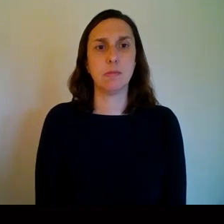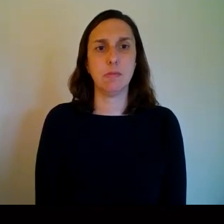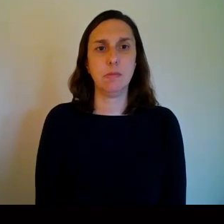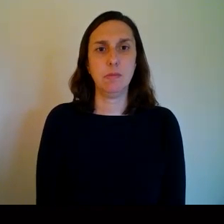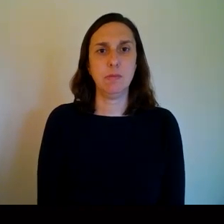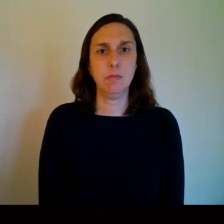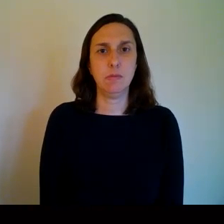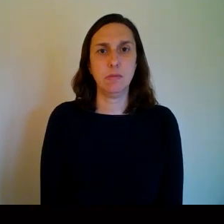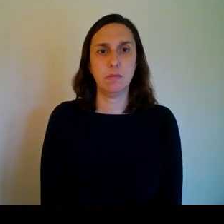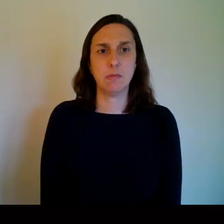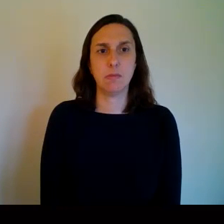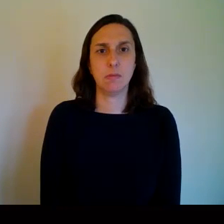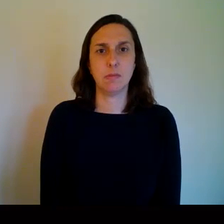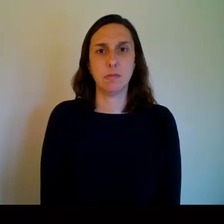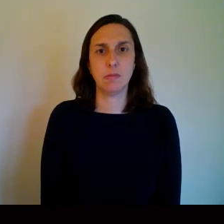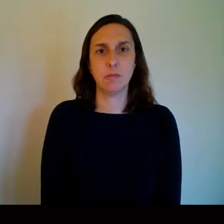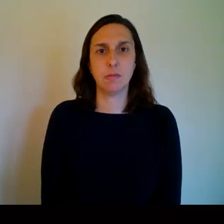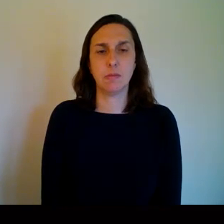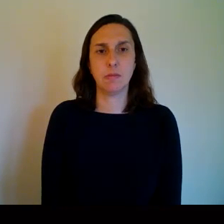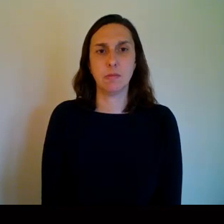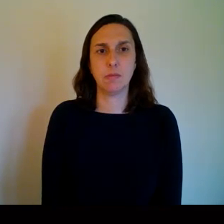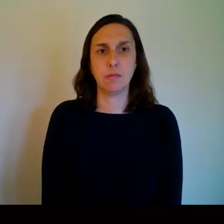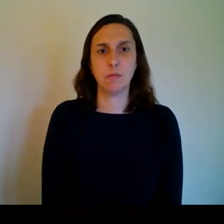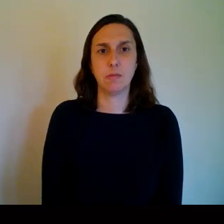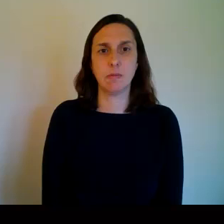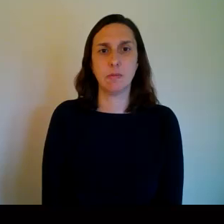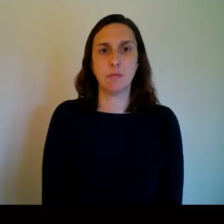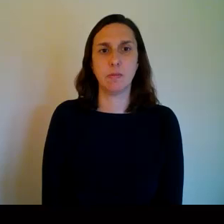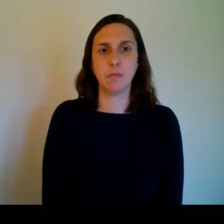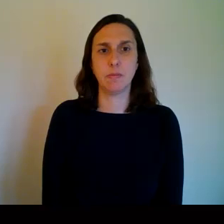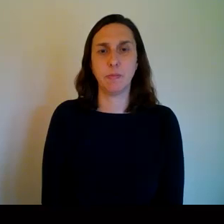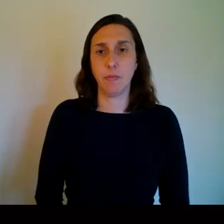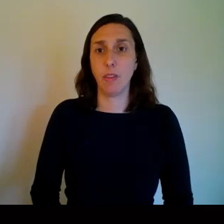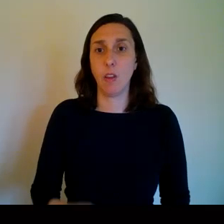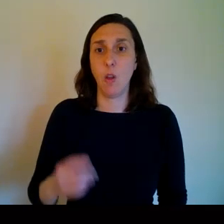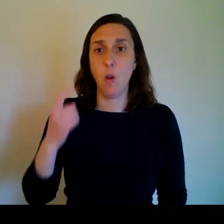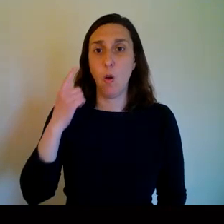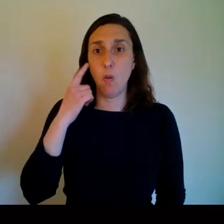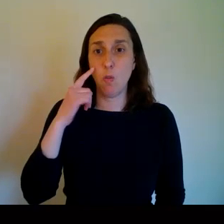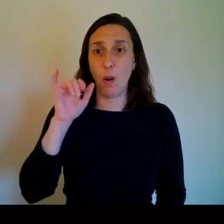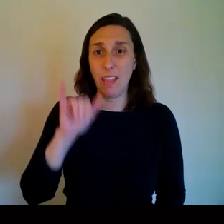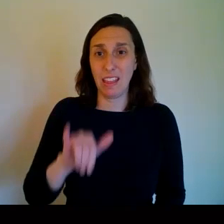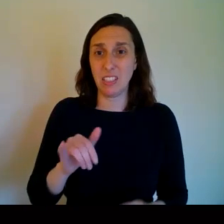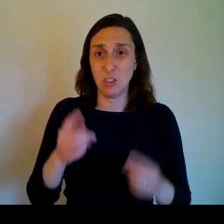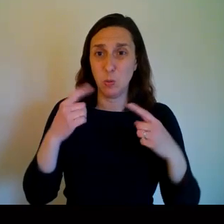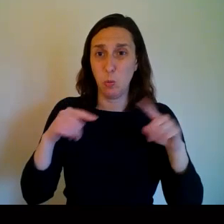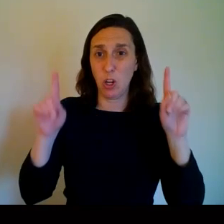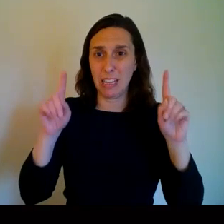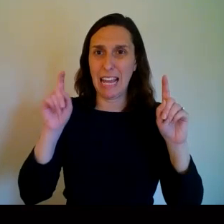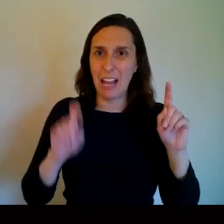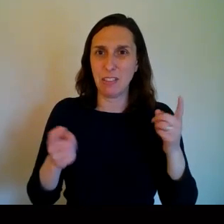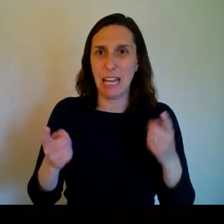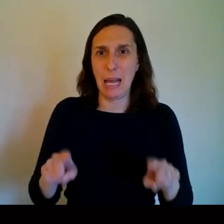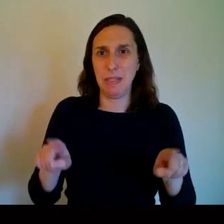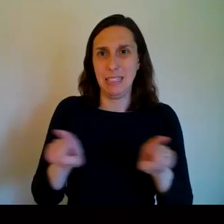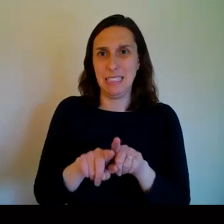do it like this without the domain, because for this to work, these things need to happen in the same domain. We